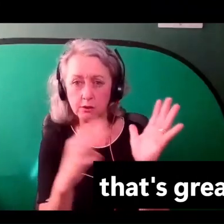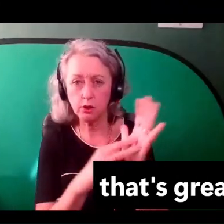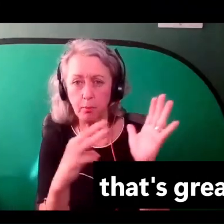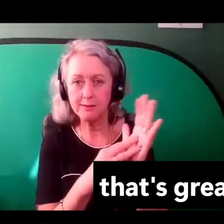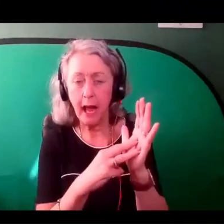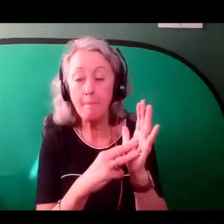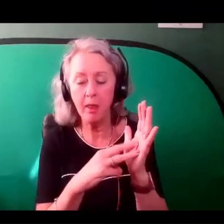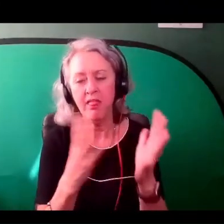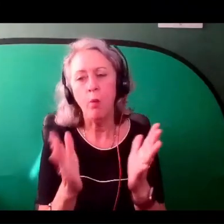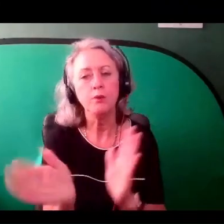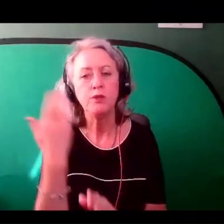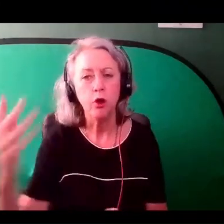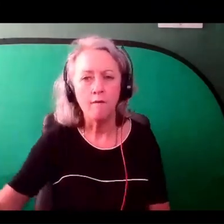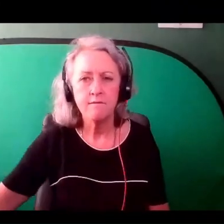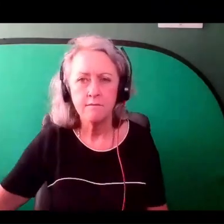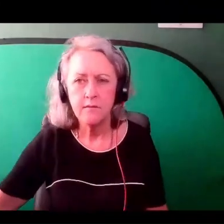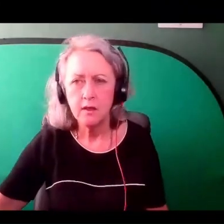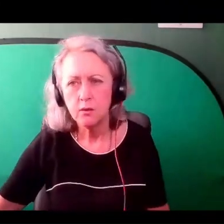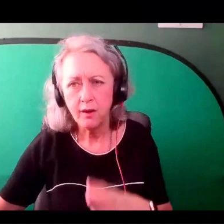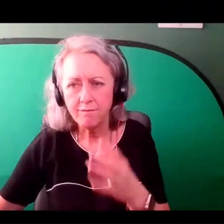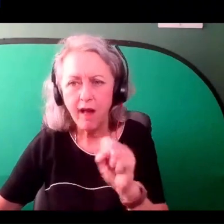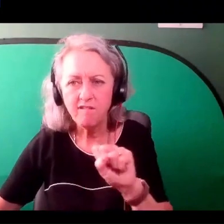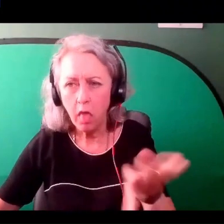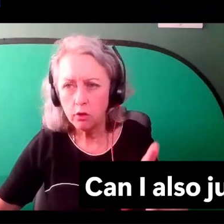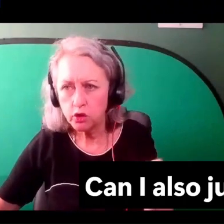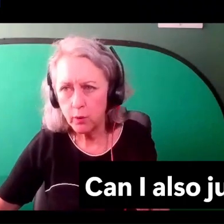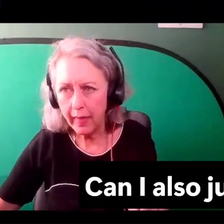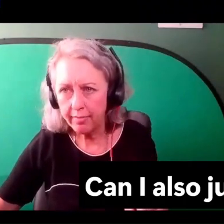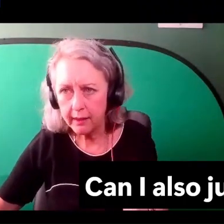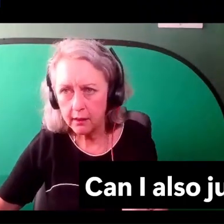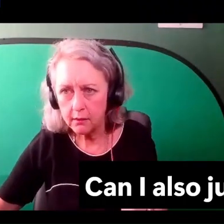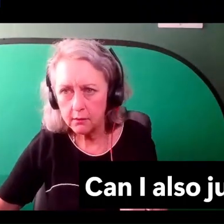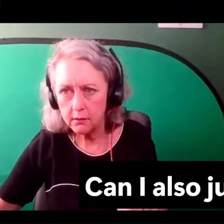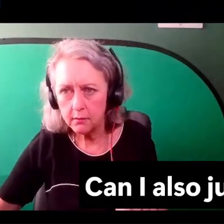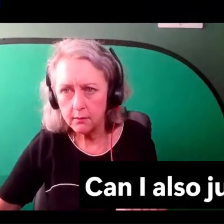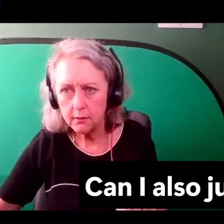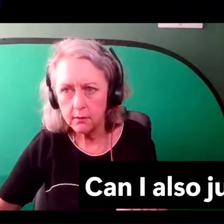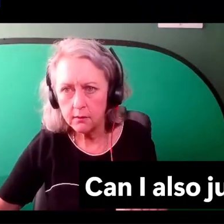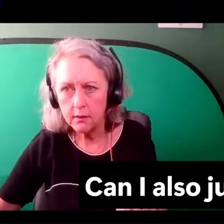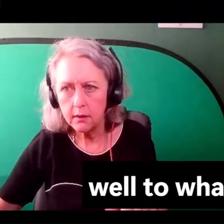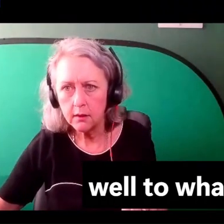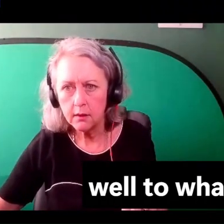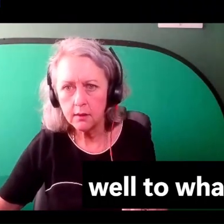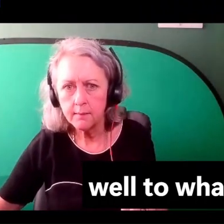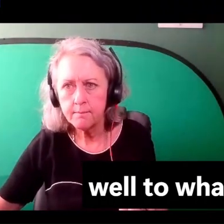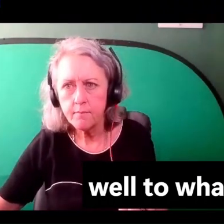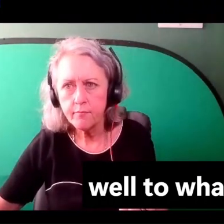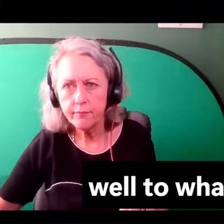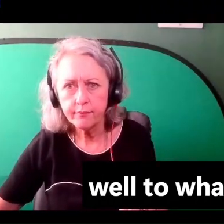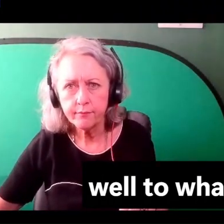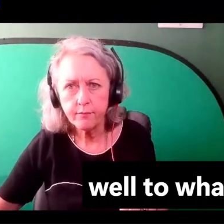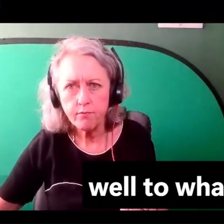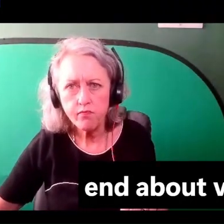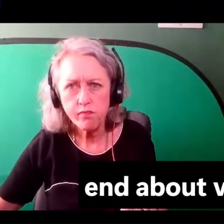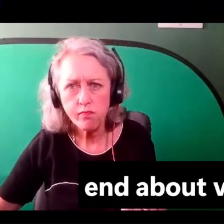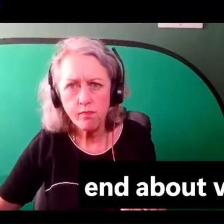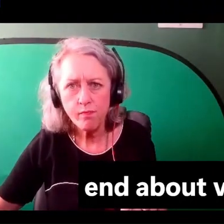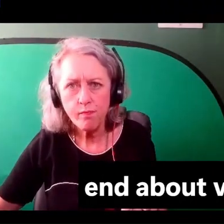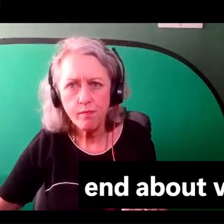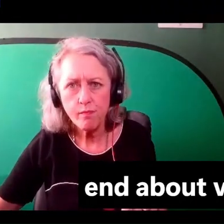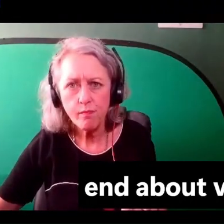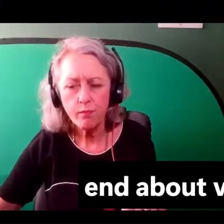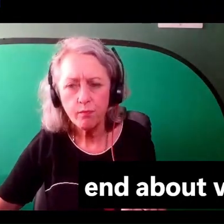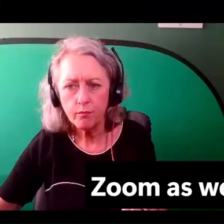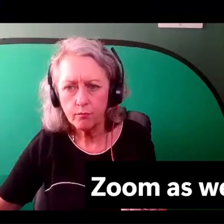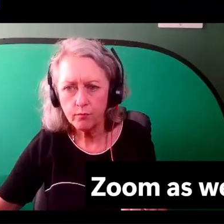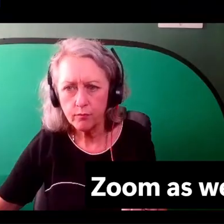great. Thank you very much. Thanks. Yeah. So next question. Can I also just draw your attention as well to what I was saying right at the end about